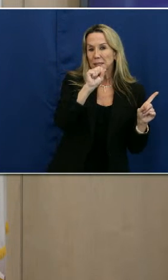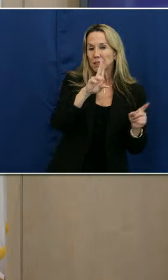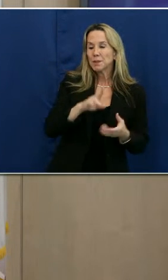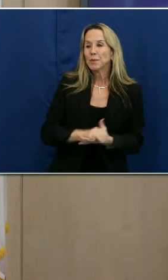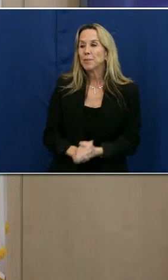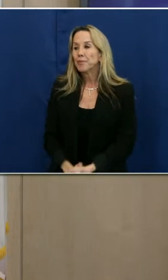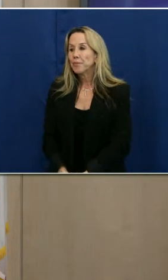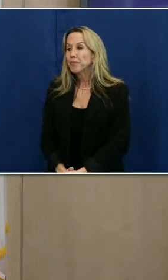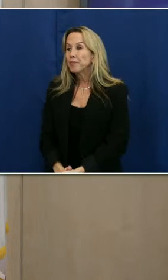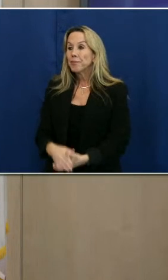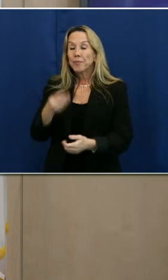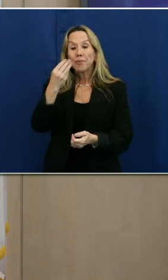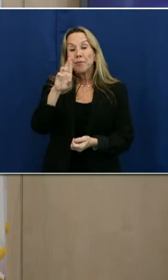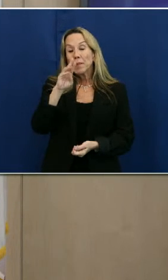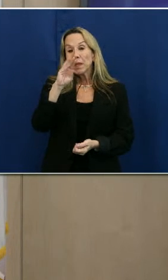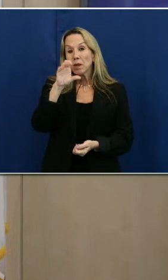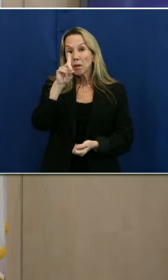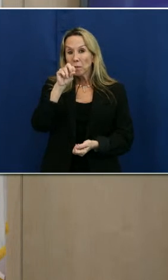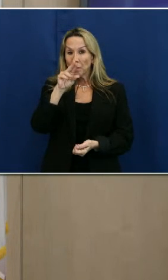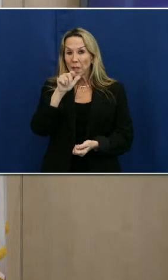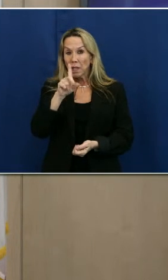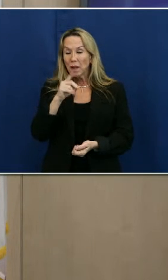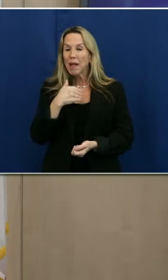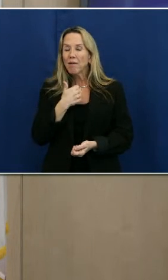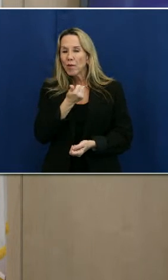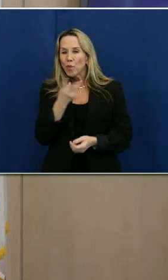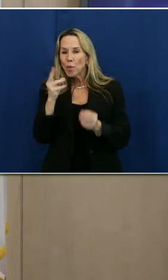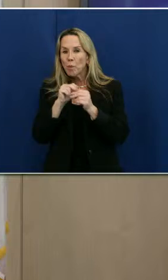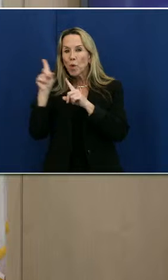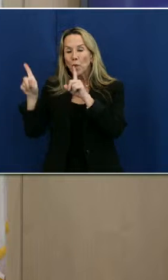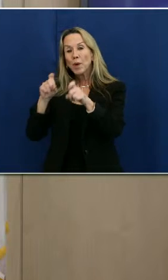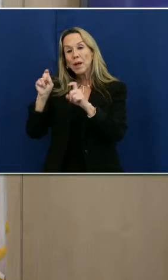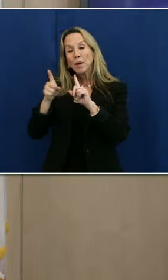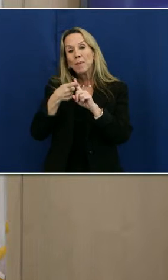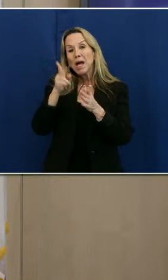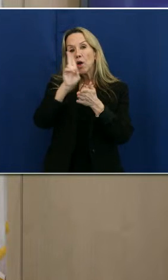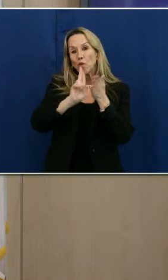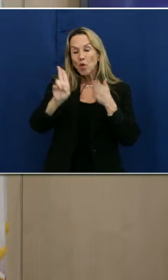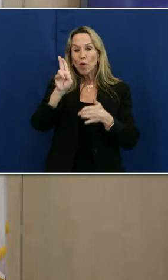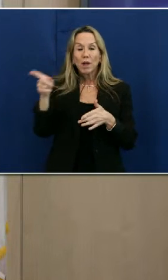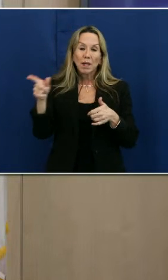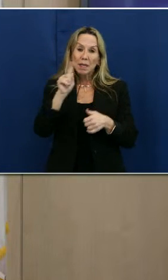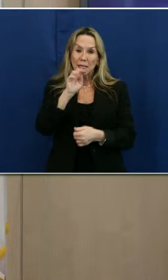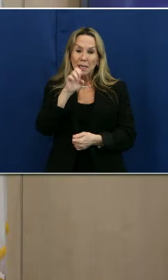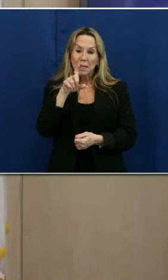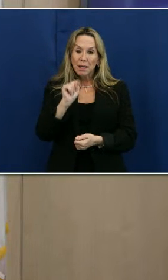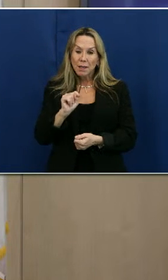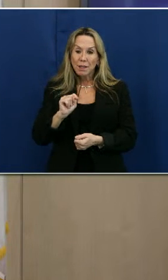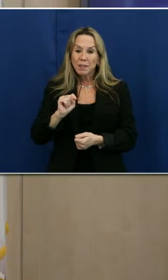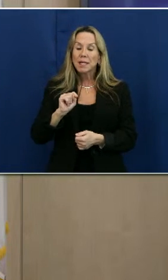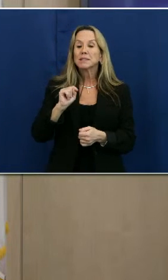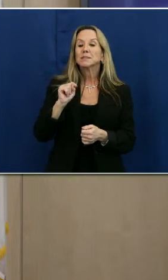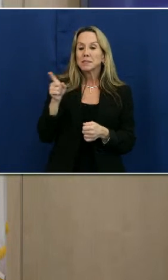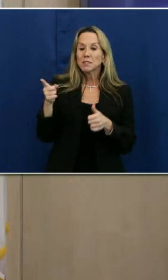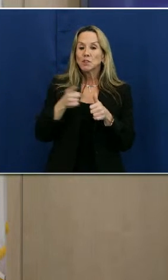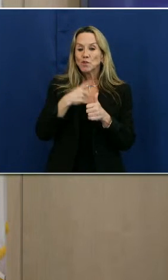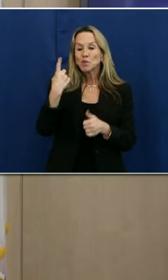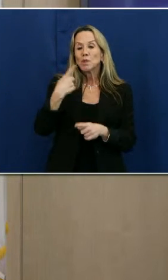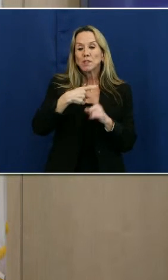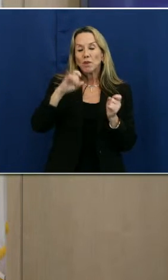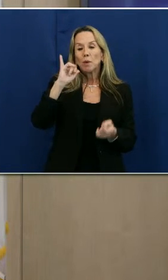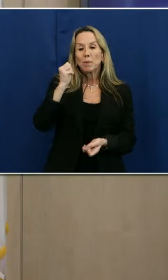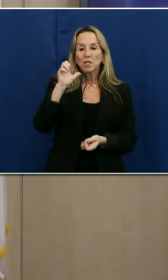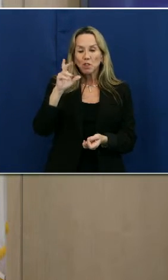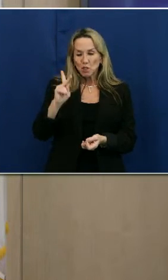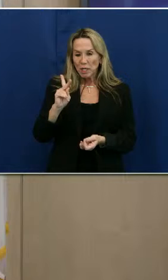could stay up there, we have several questions related to universities via text message. This first one is from Jack Mulmood with News 8. Do any